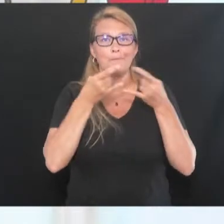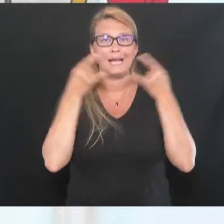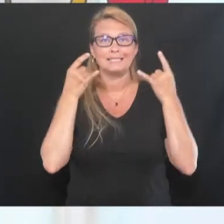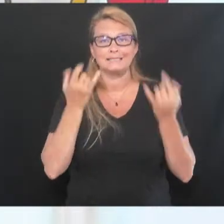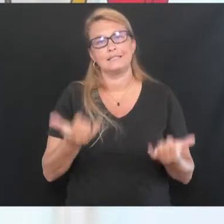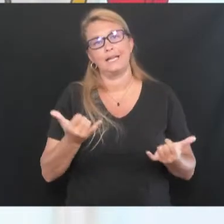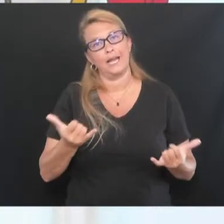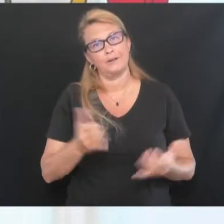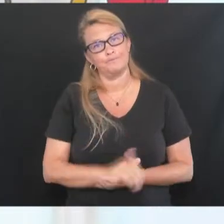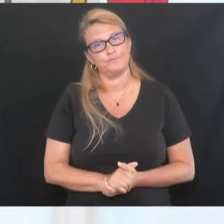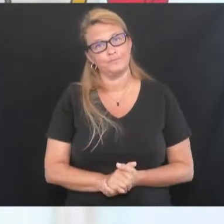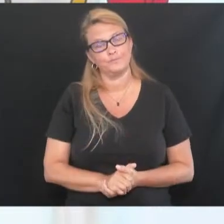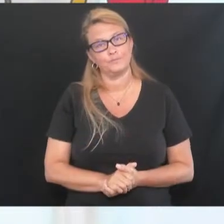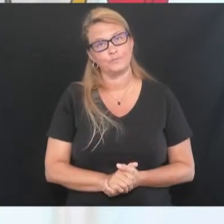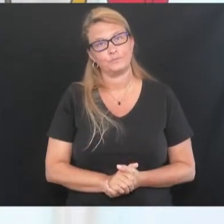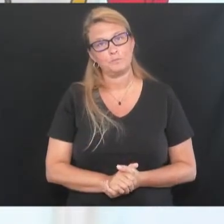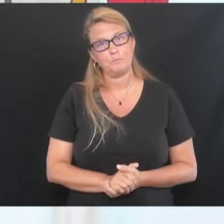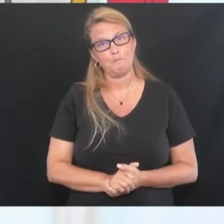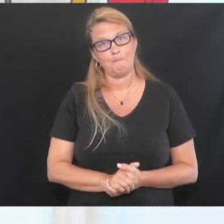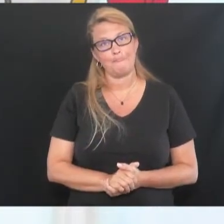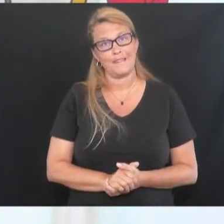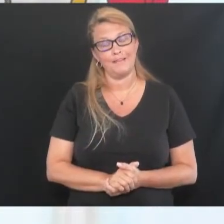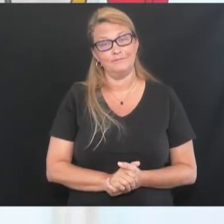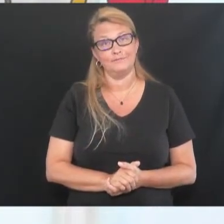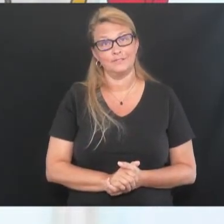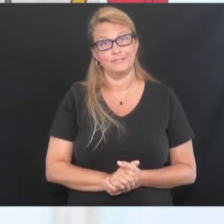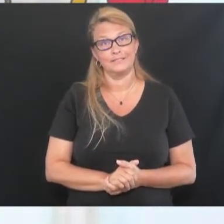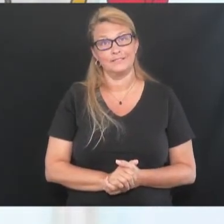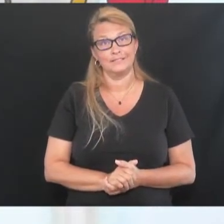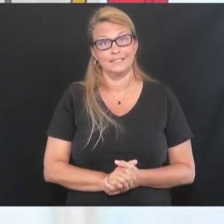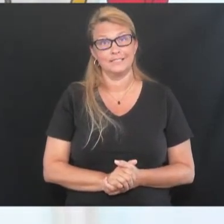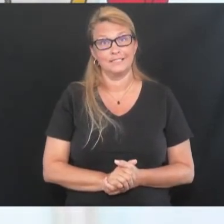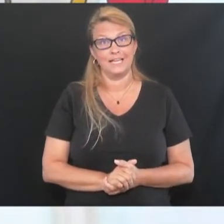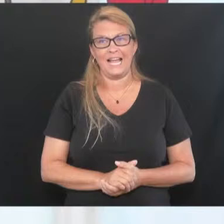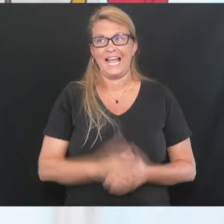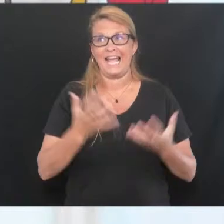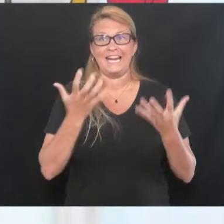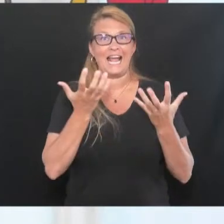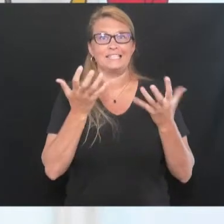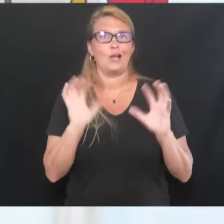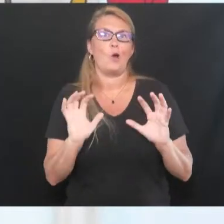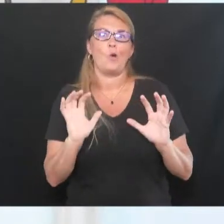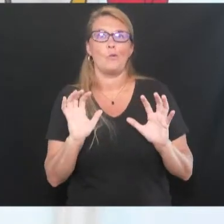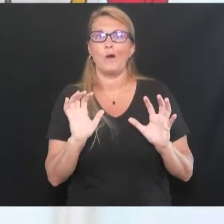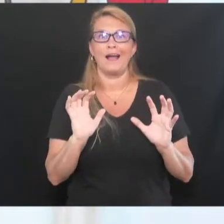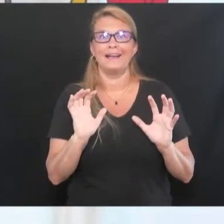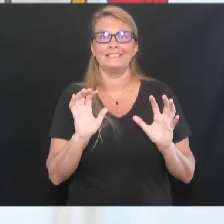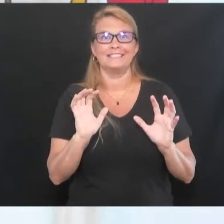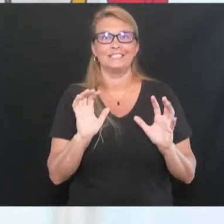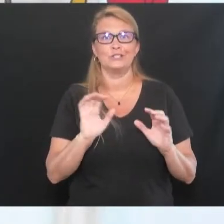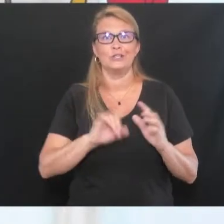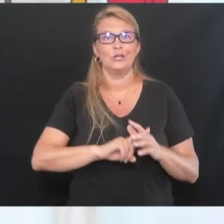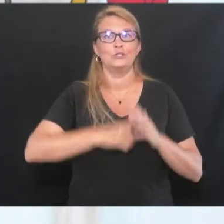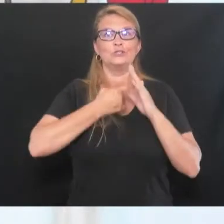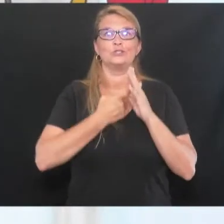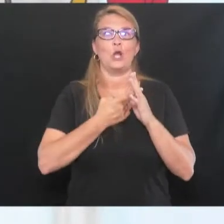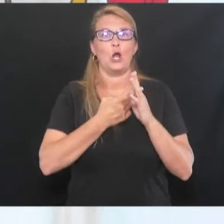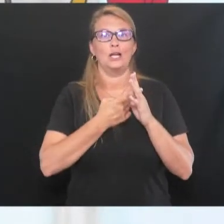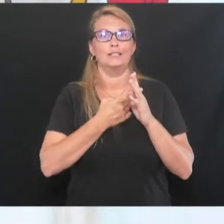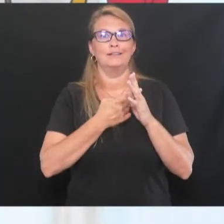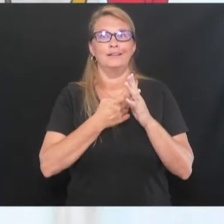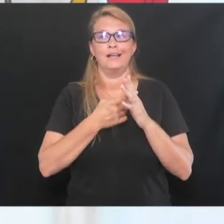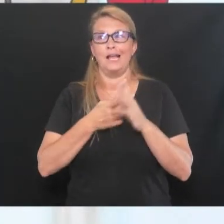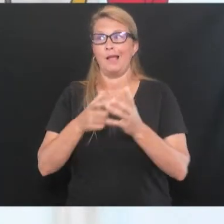Now, and for God's sakes a living, the last thing we need to do is fragment ourselves and start mandating against